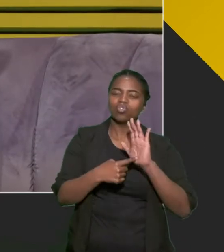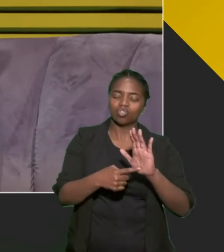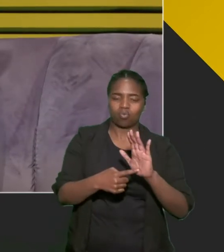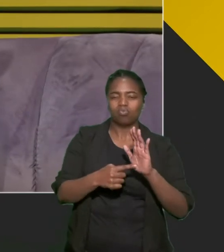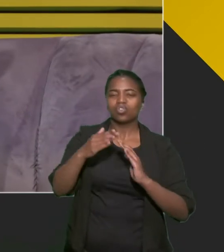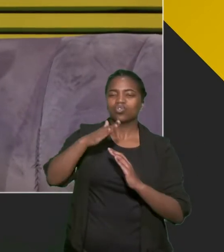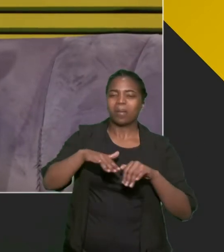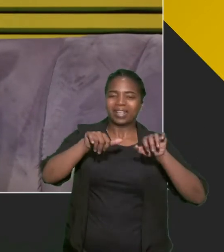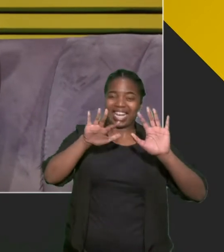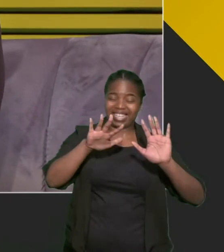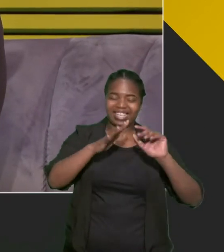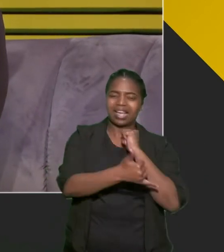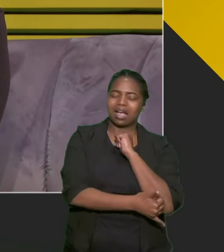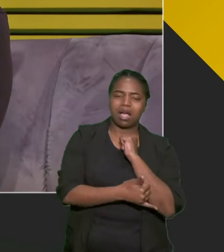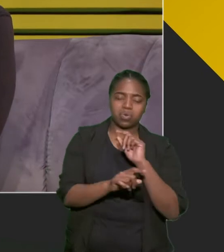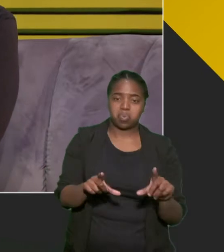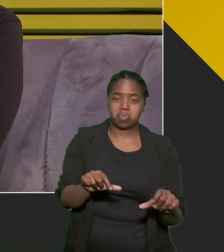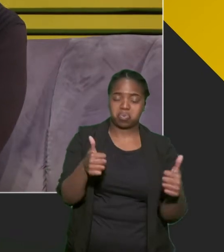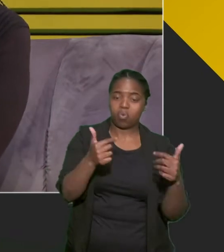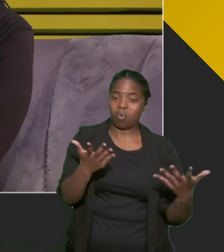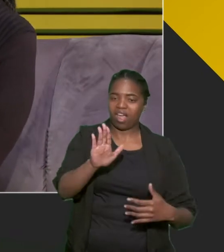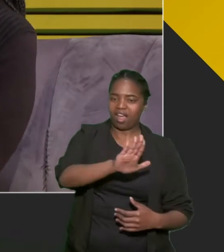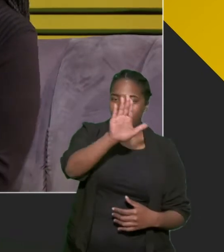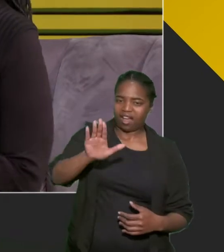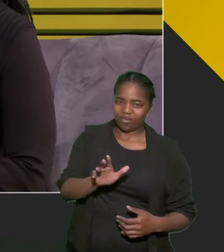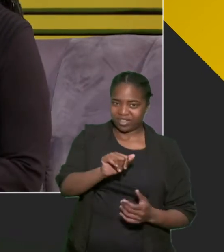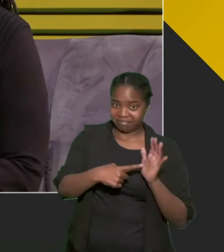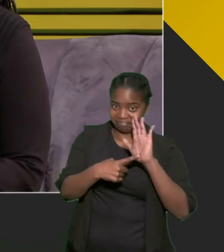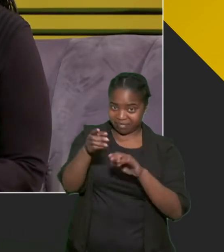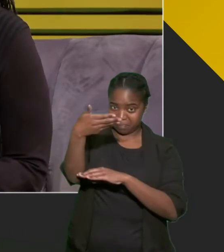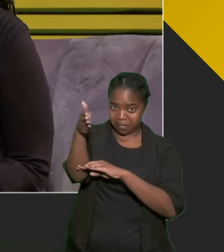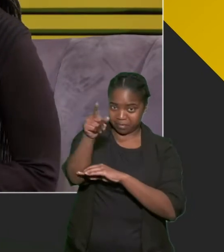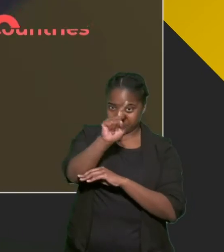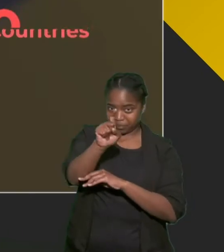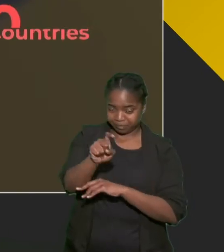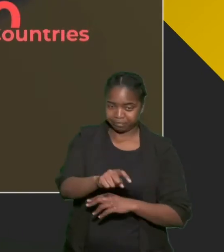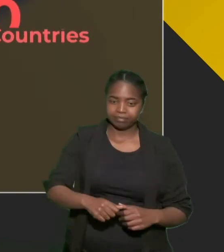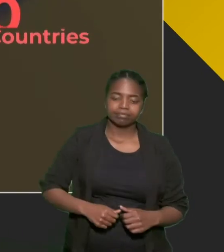a list of those countries that are doing absolutely amazing on the African continent.